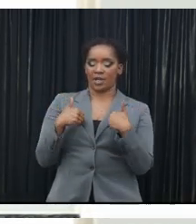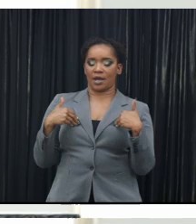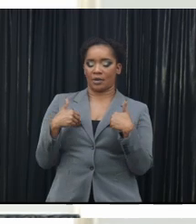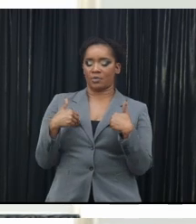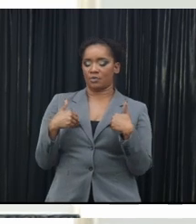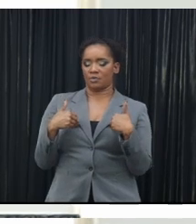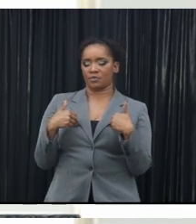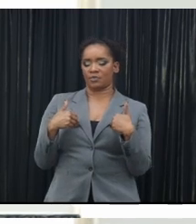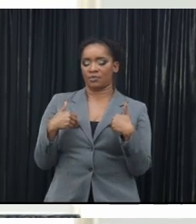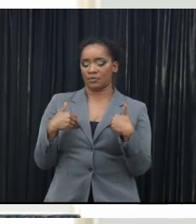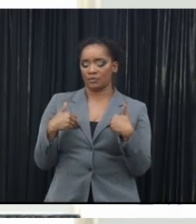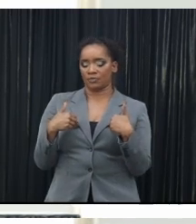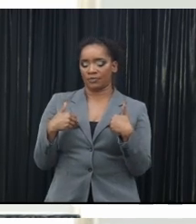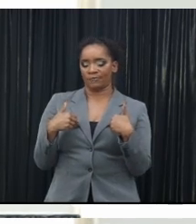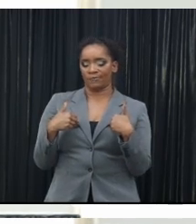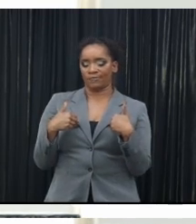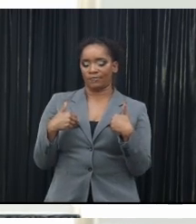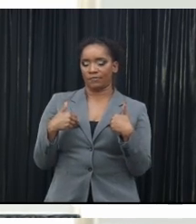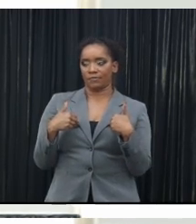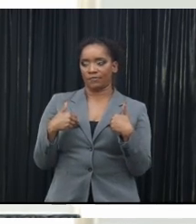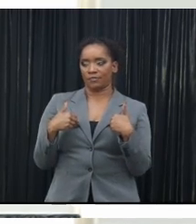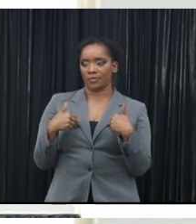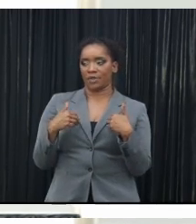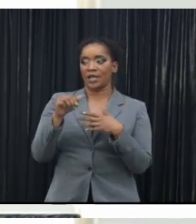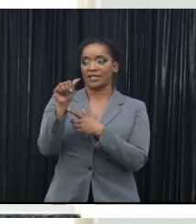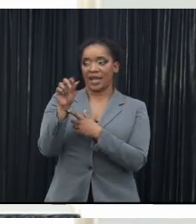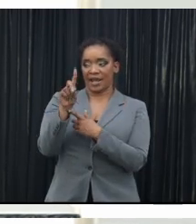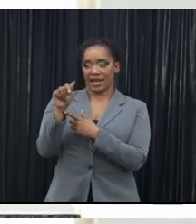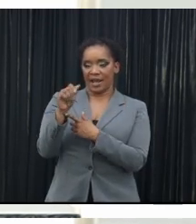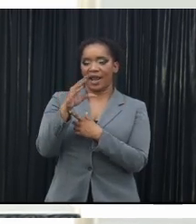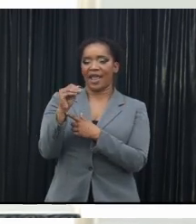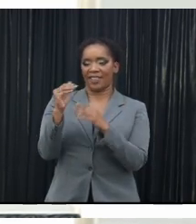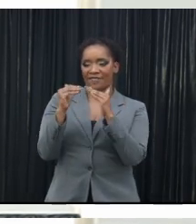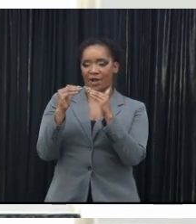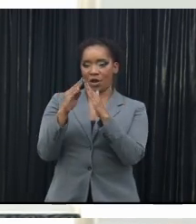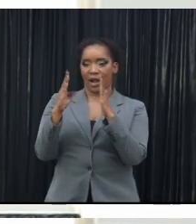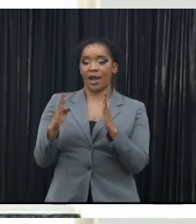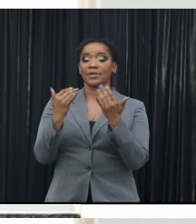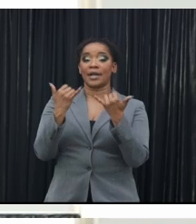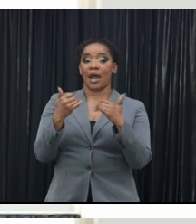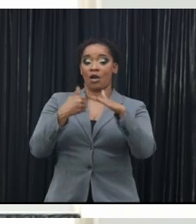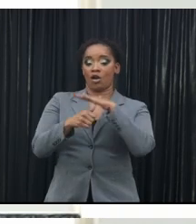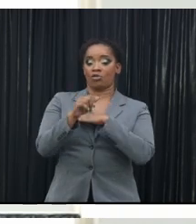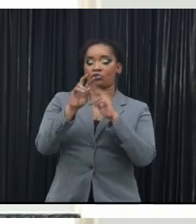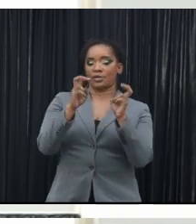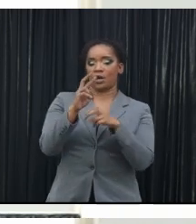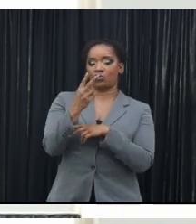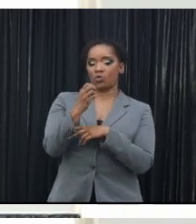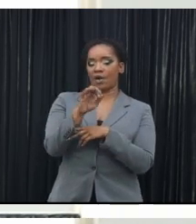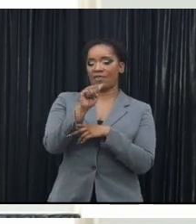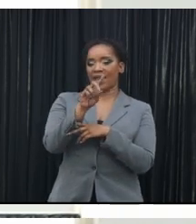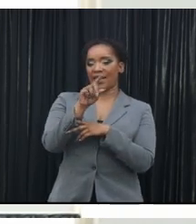Act and the Fair Housing Act. So under Title II of the ADA, which applies to state and